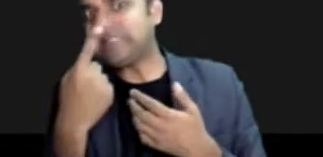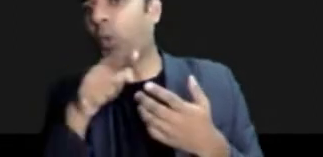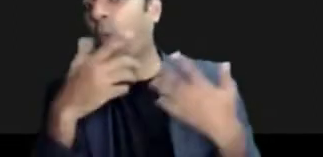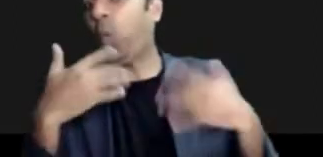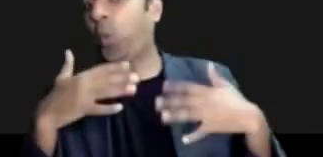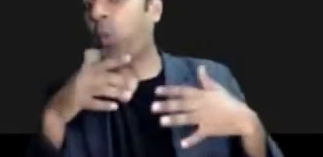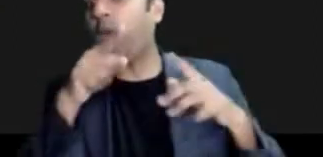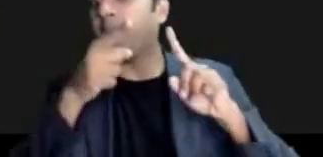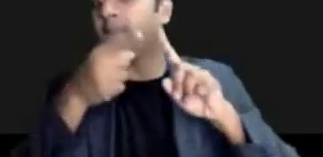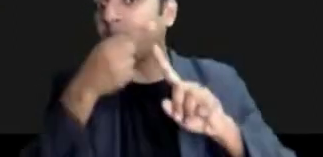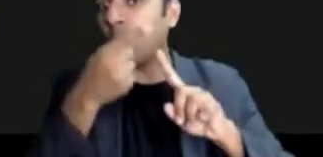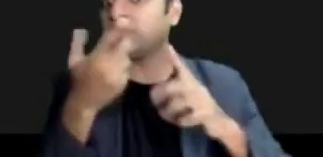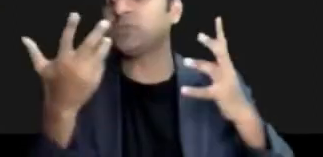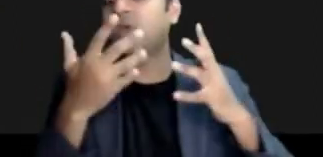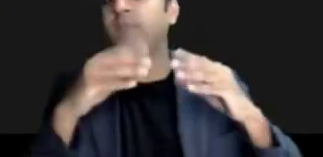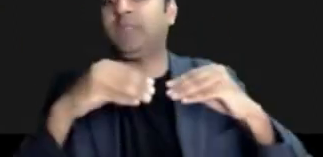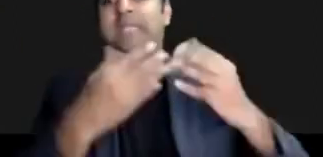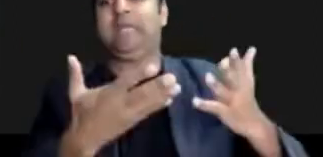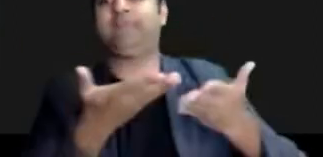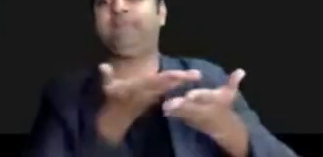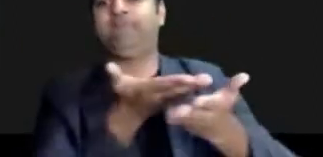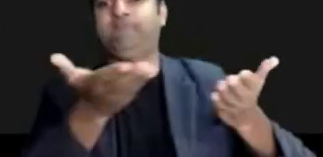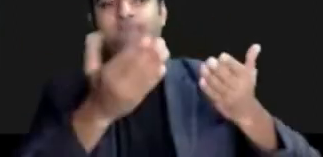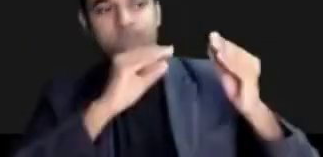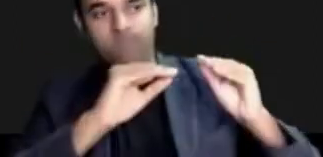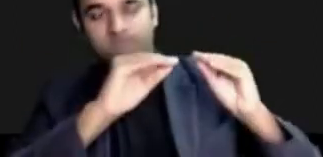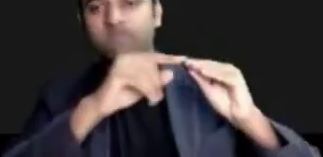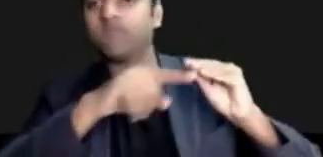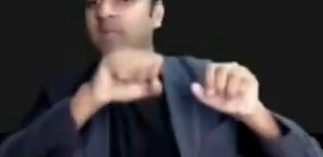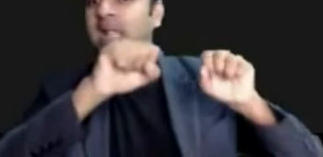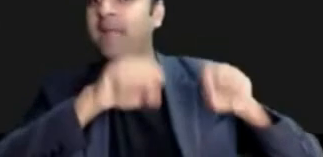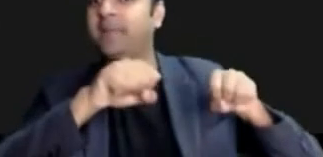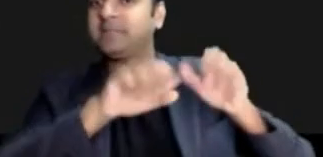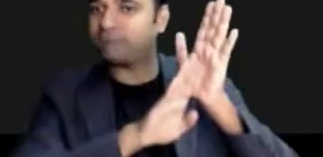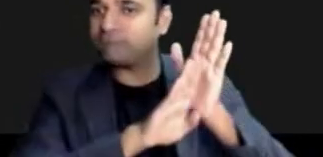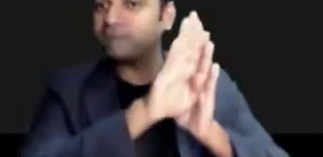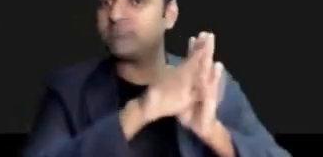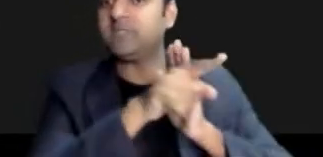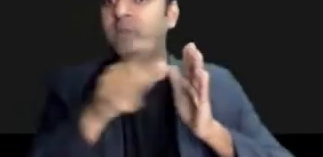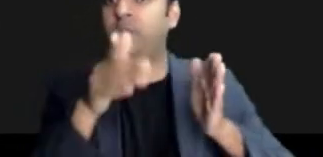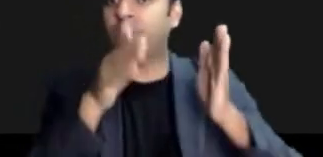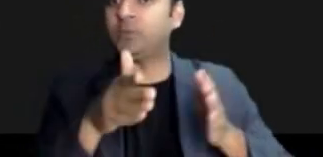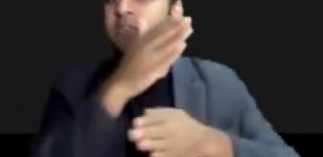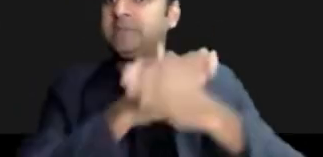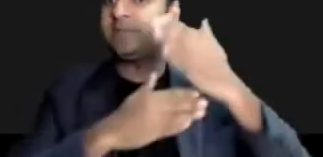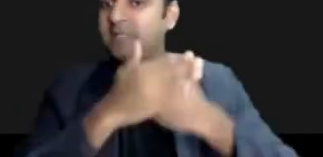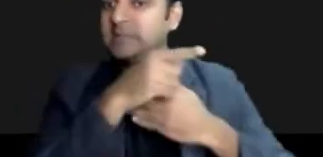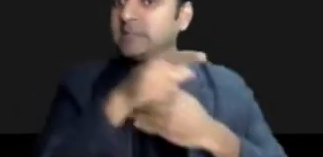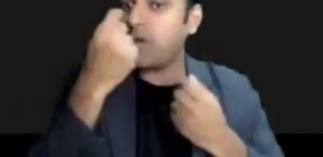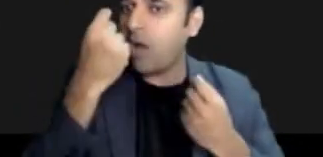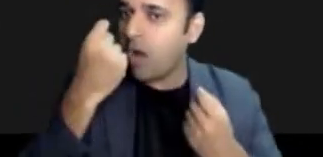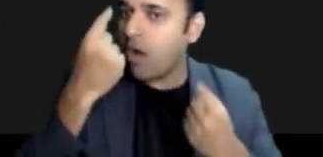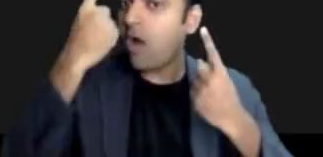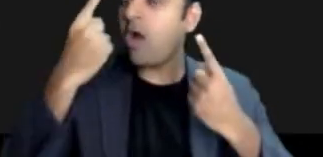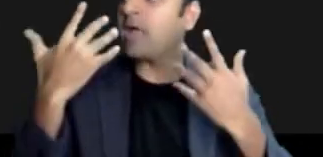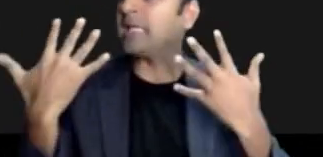disabilities so that they understand the intersectionality between disability and disaster, and